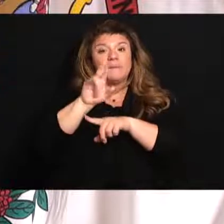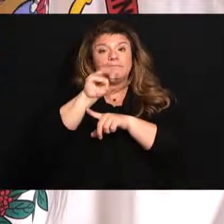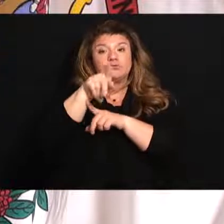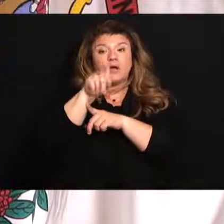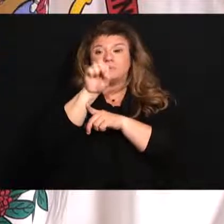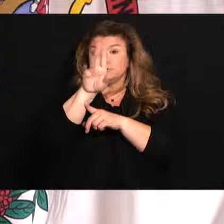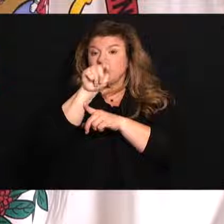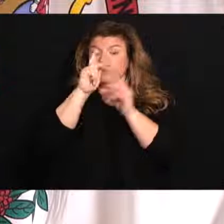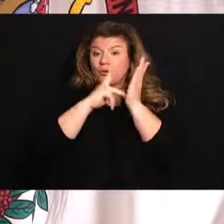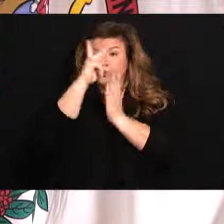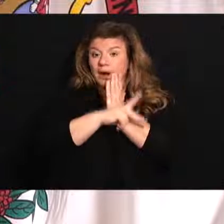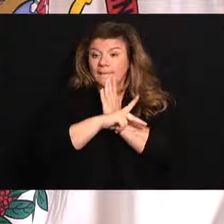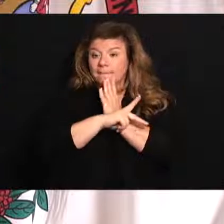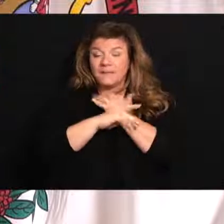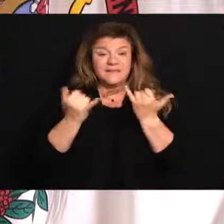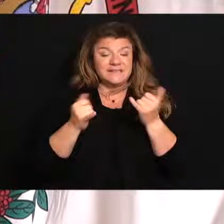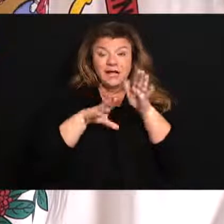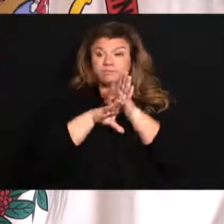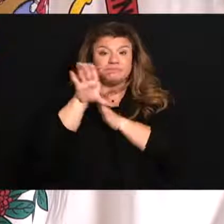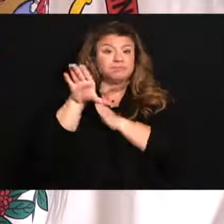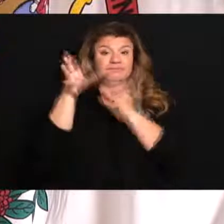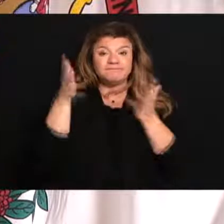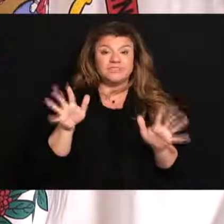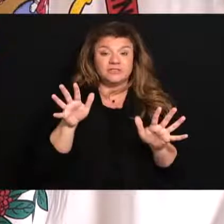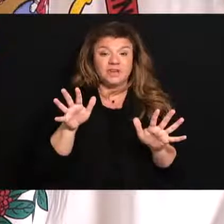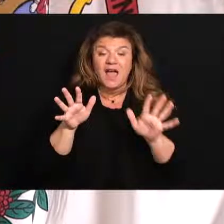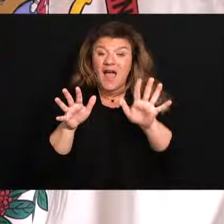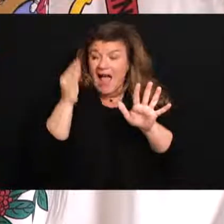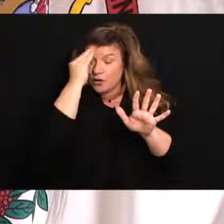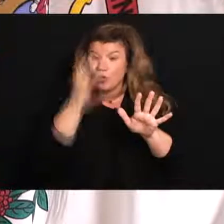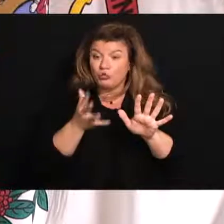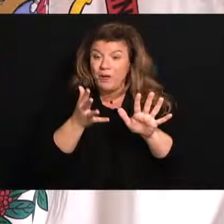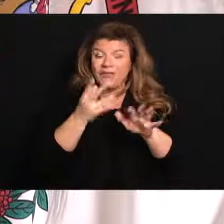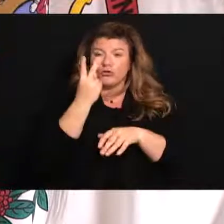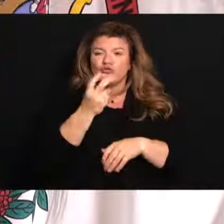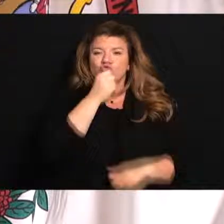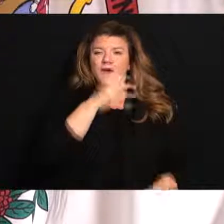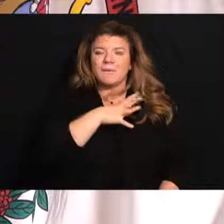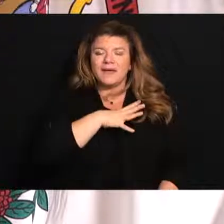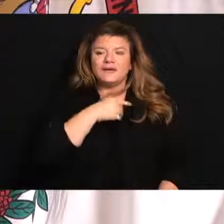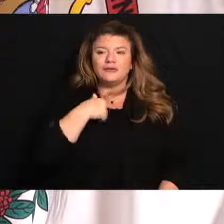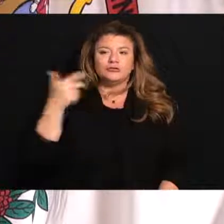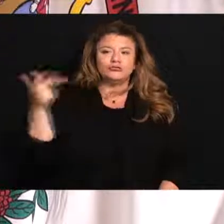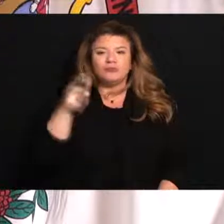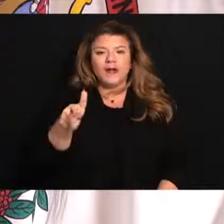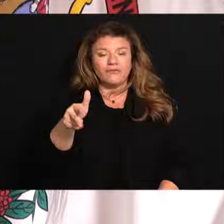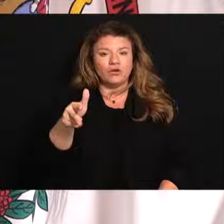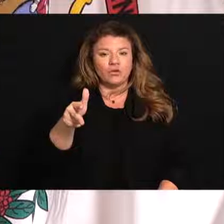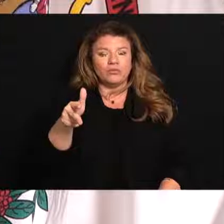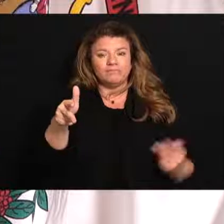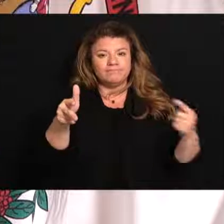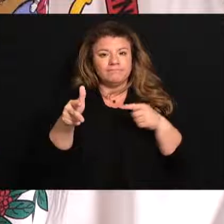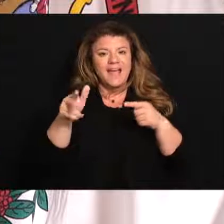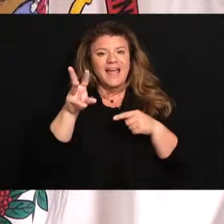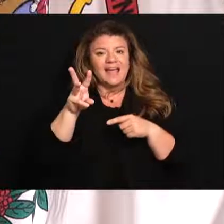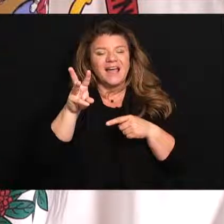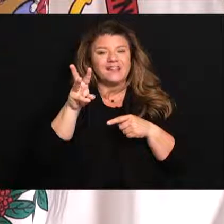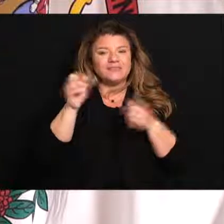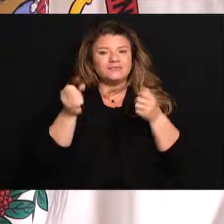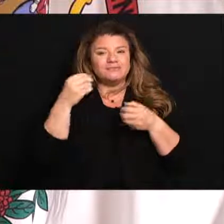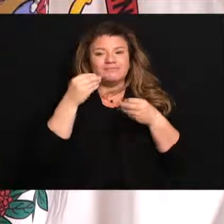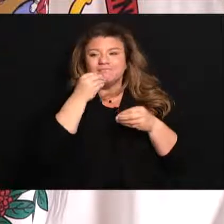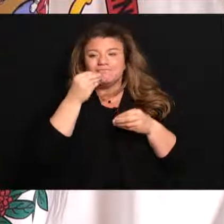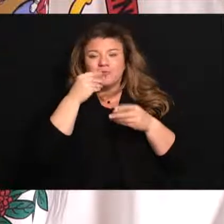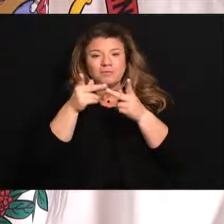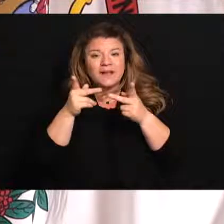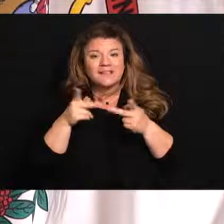is off and going. I told you about the two ladies at the drive-through window and everything, how excited and how